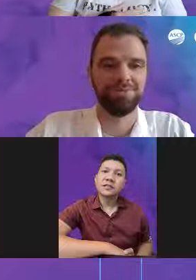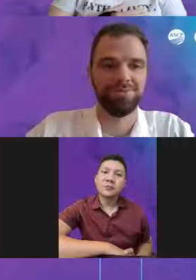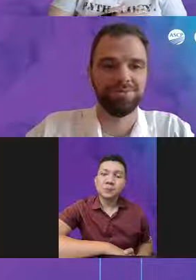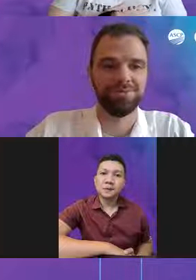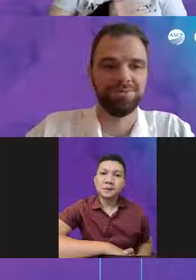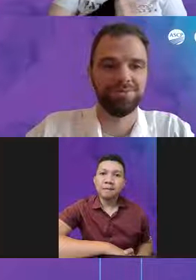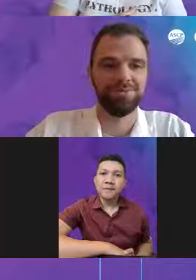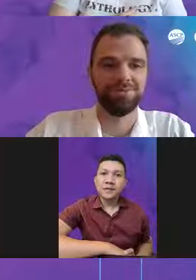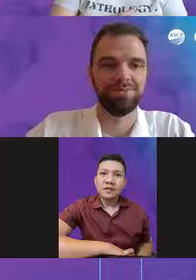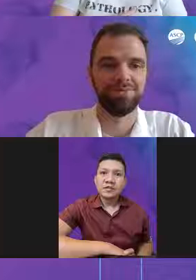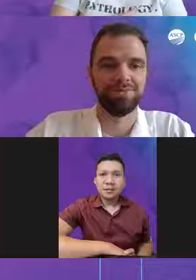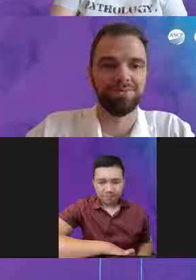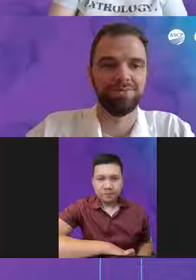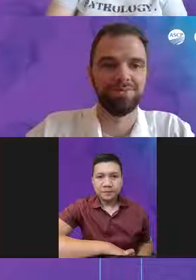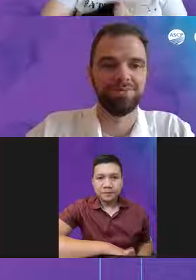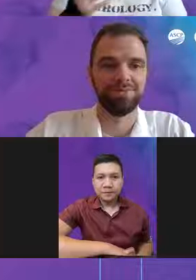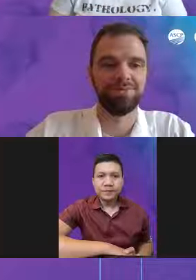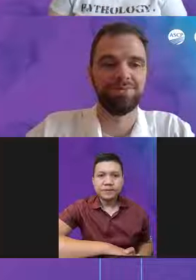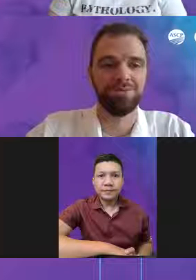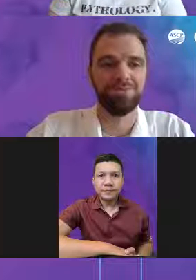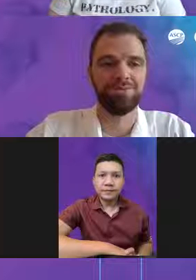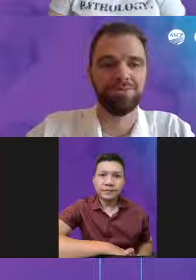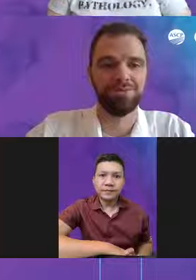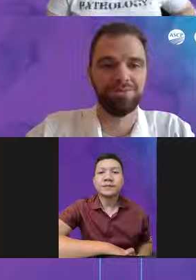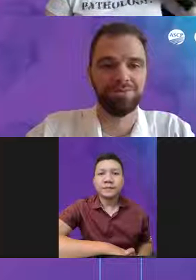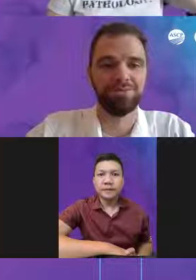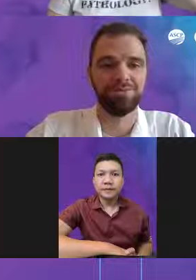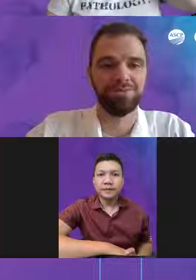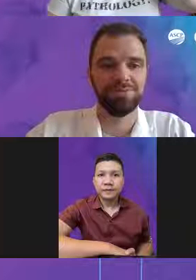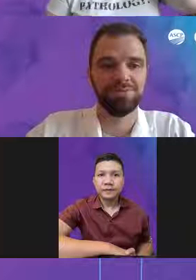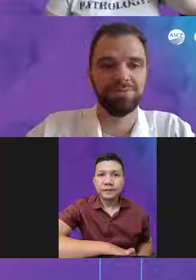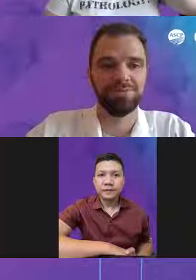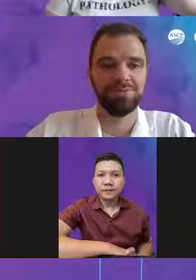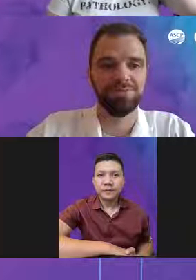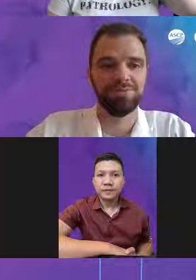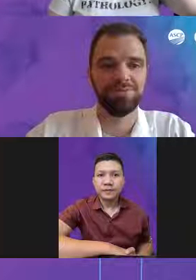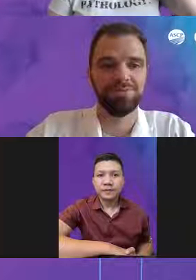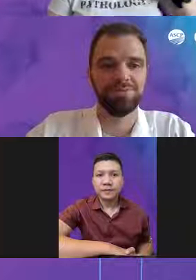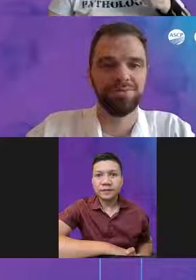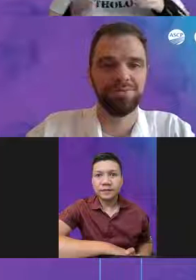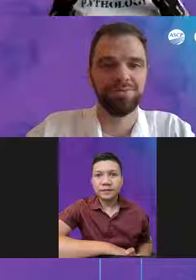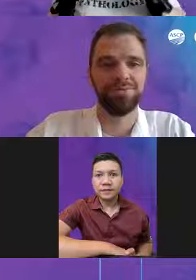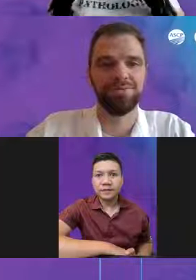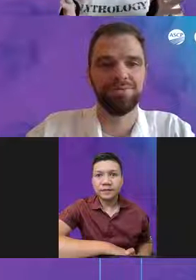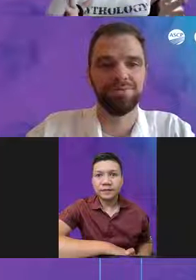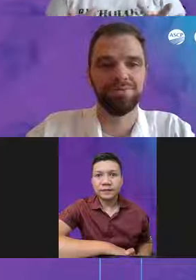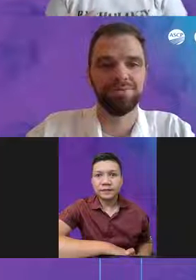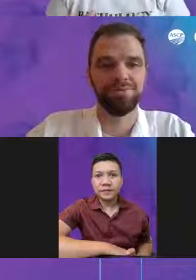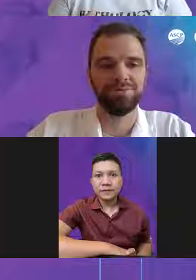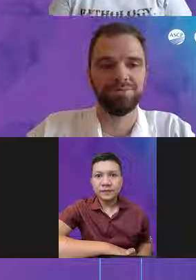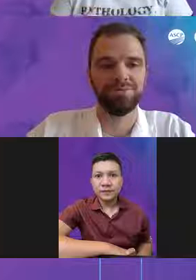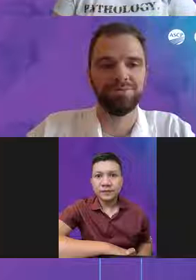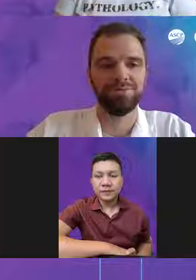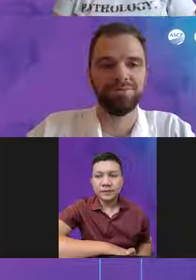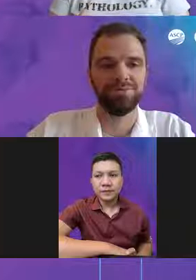to attract an acidic stain and vice versa. So we talked about, so if you all don't